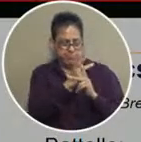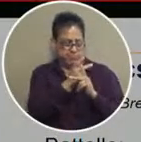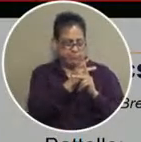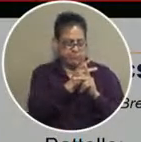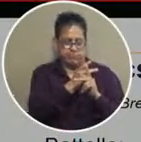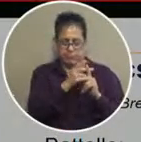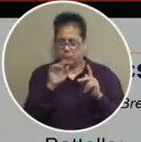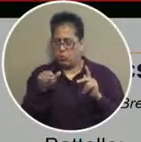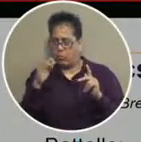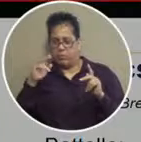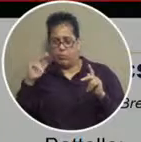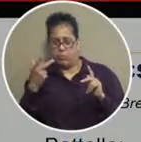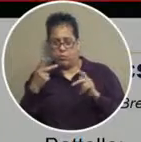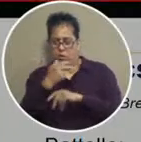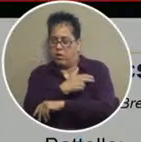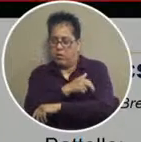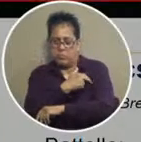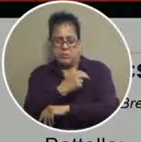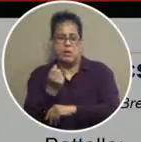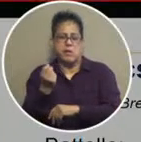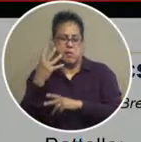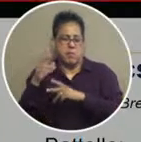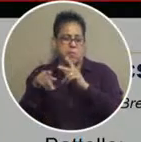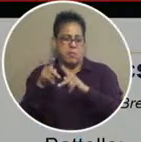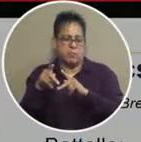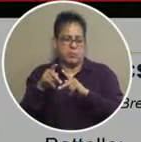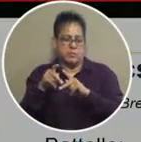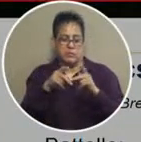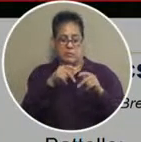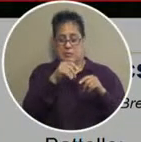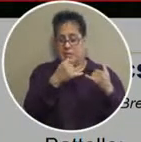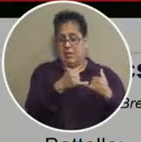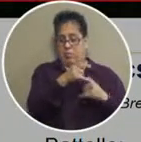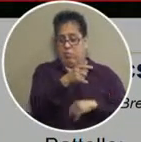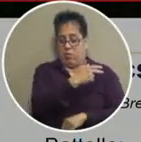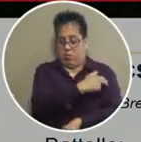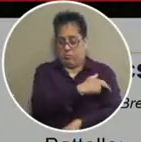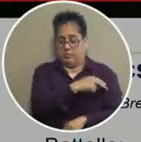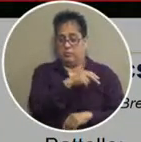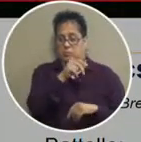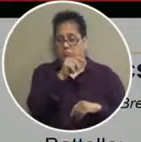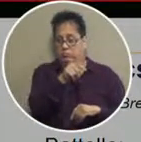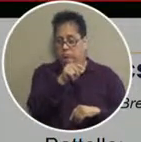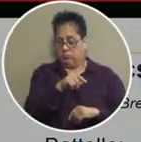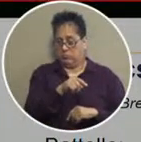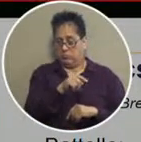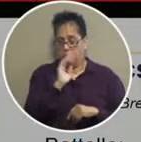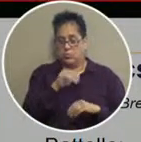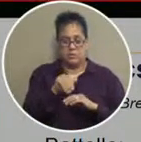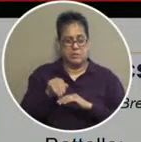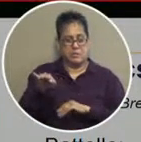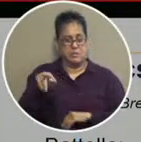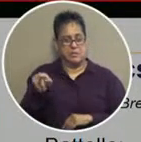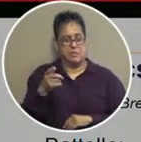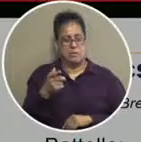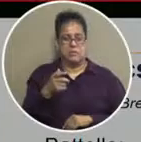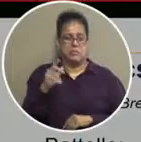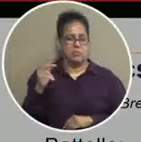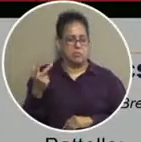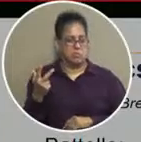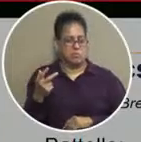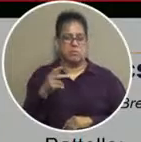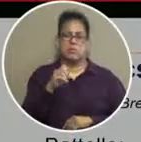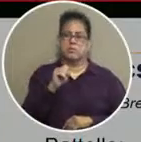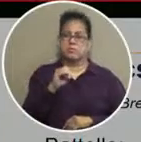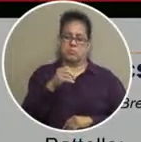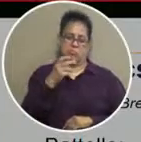up a surge hospital, how many people who are currently in our hospital would we be able to send there? And that would tell you really if it was going